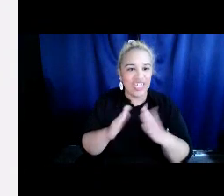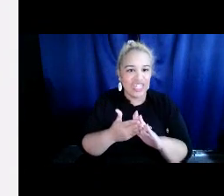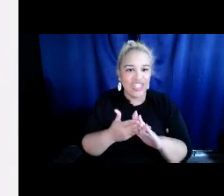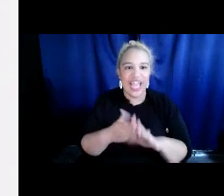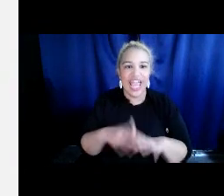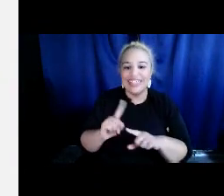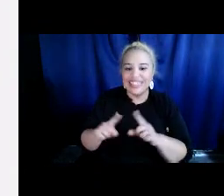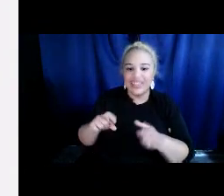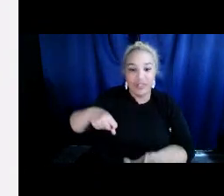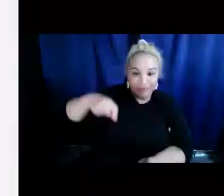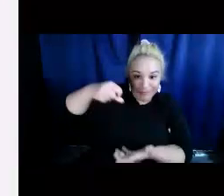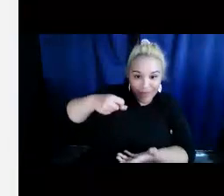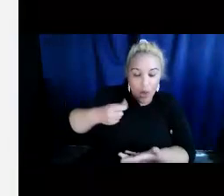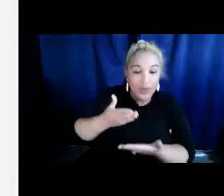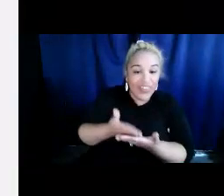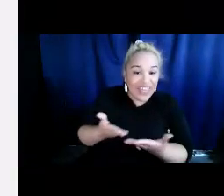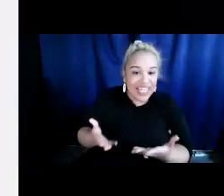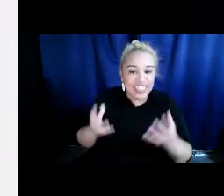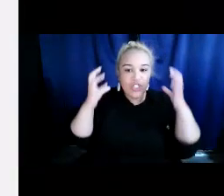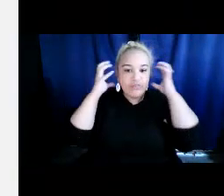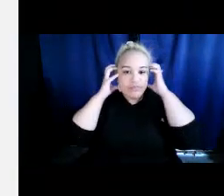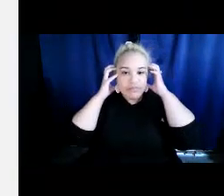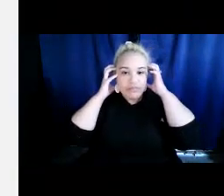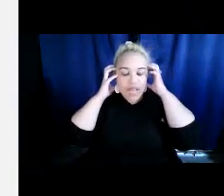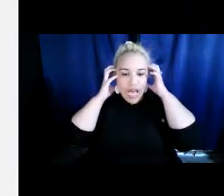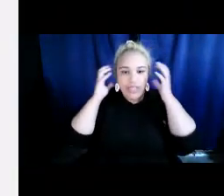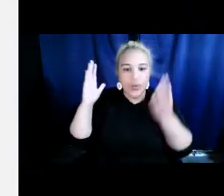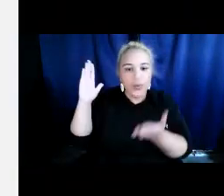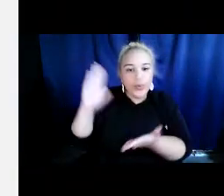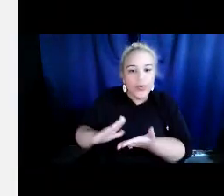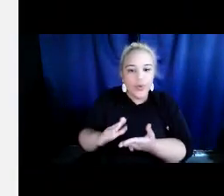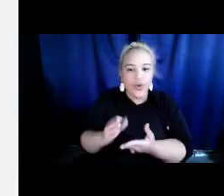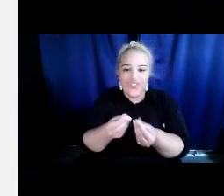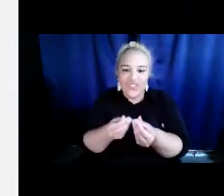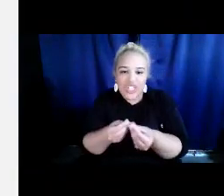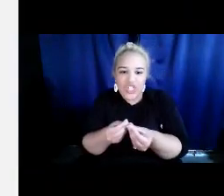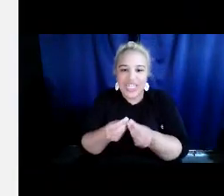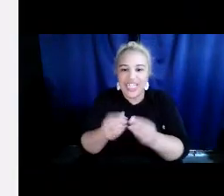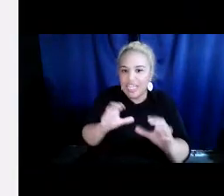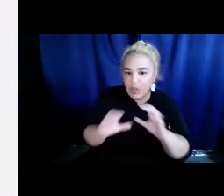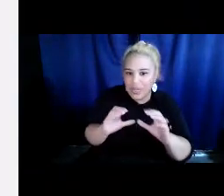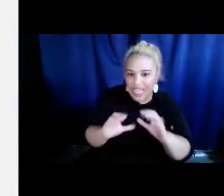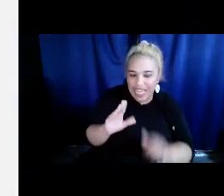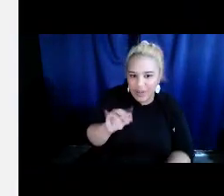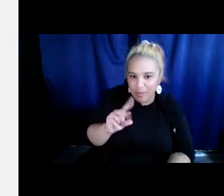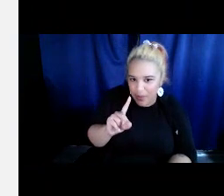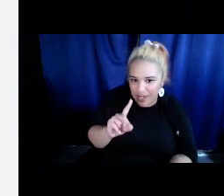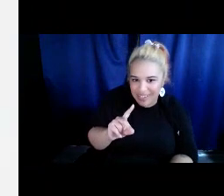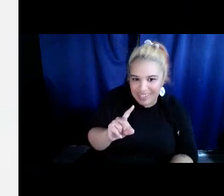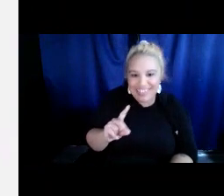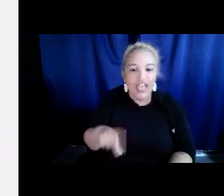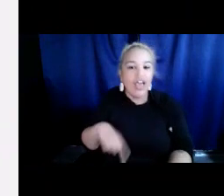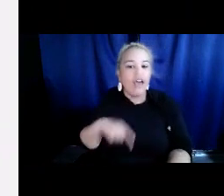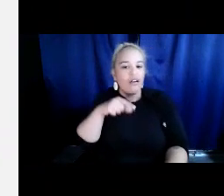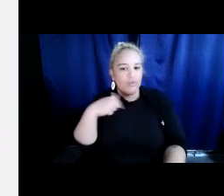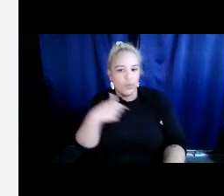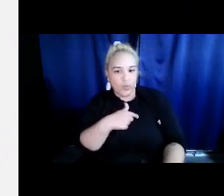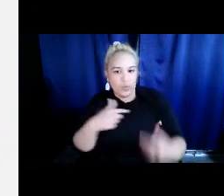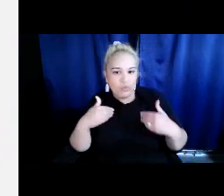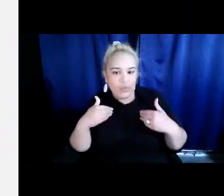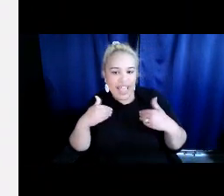descriptions to help you plan your visit. Lastly, we have the Ohio State Fair. Their social narrative has photographs with a narrative